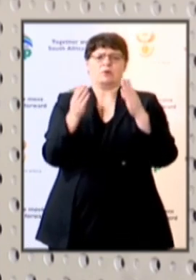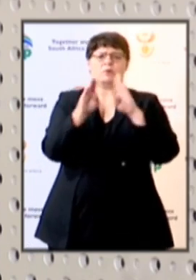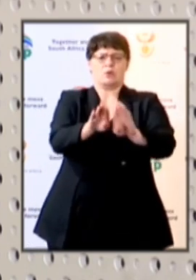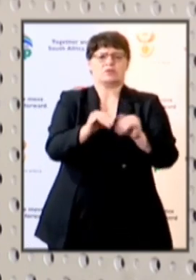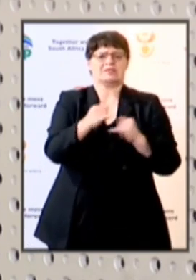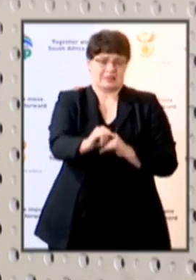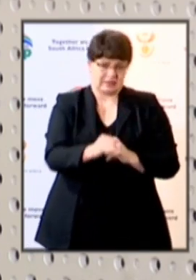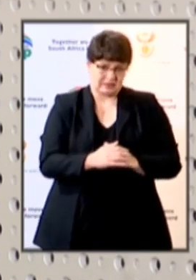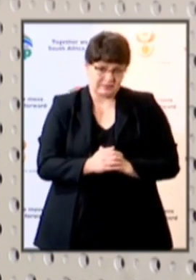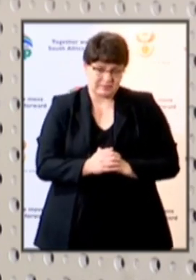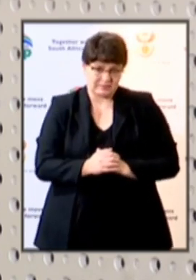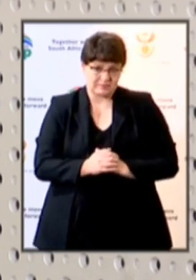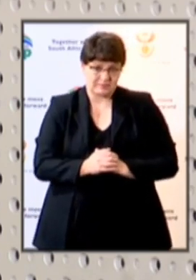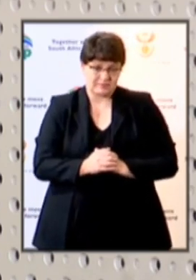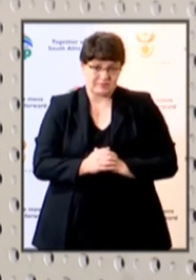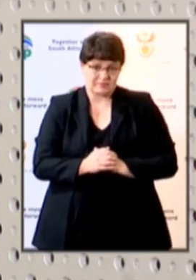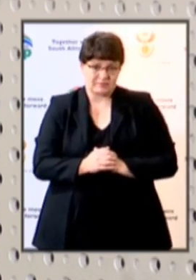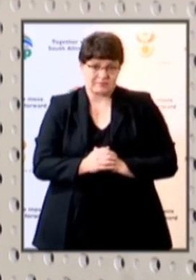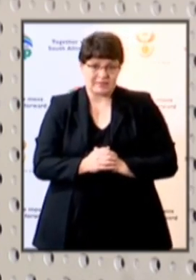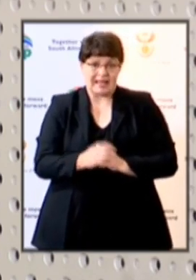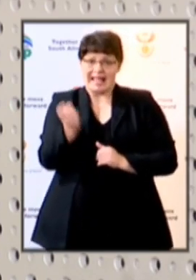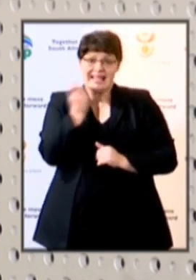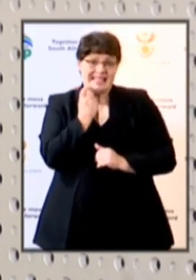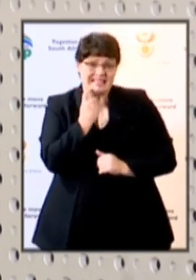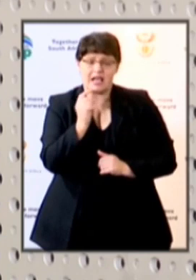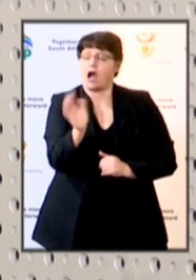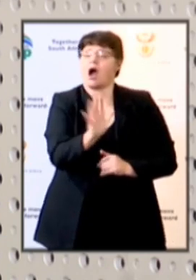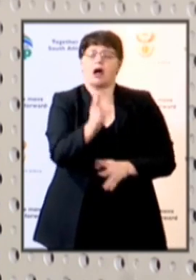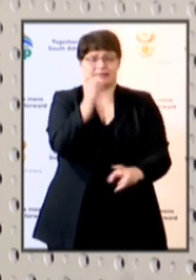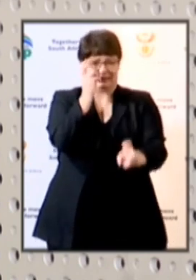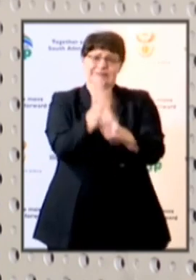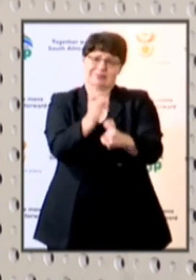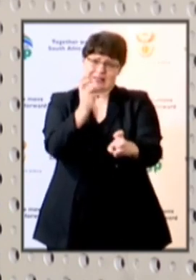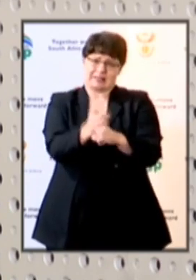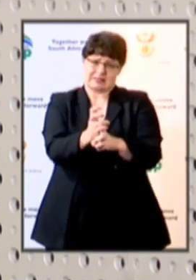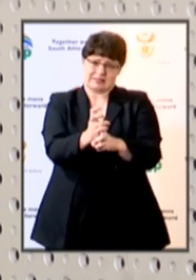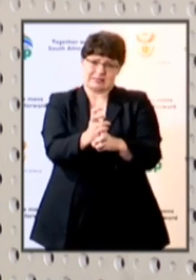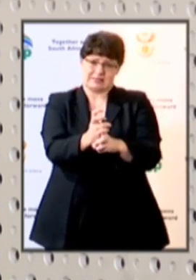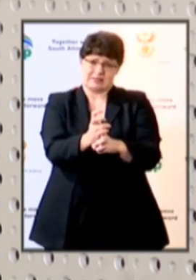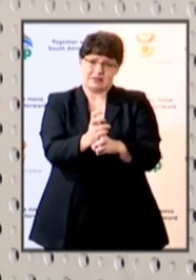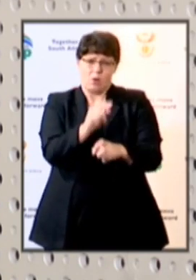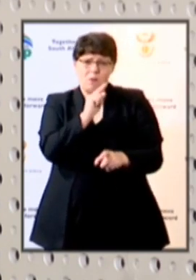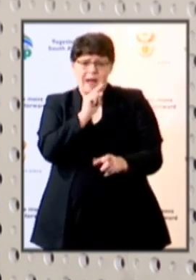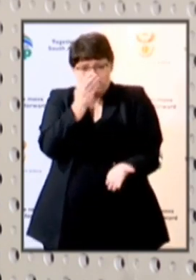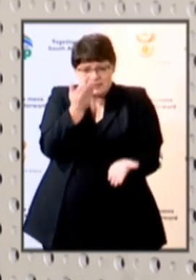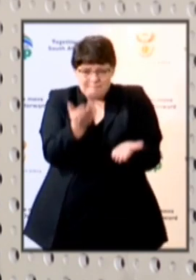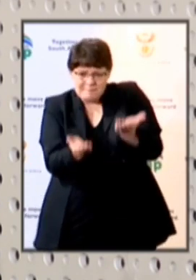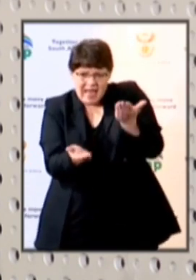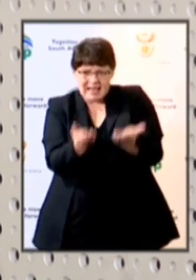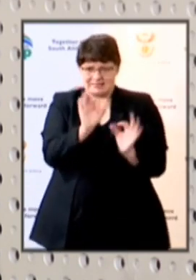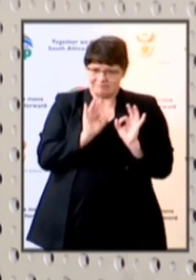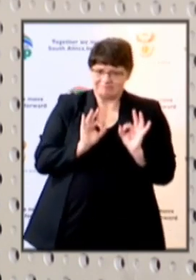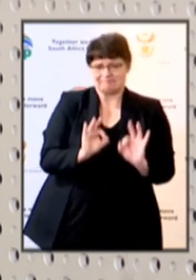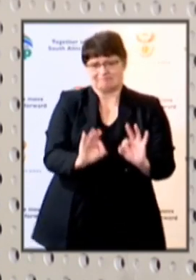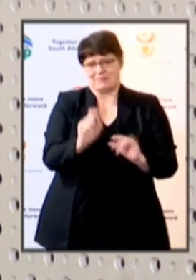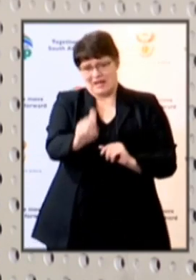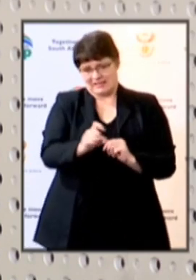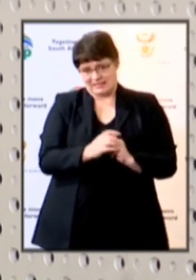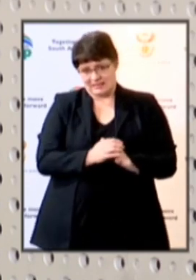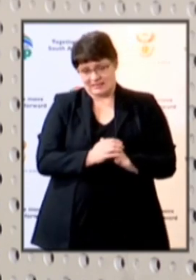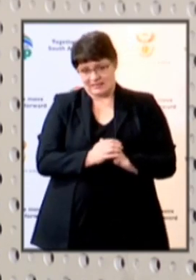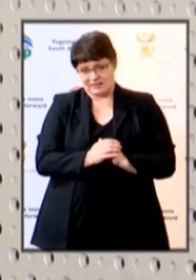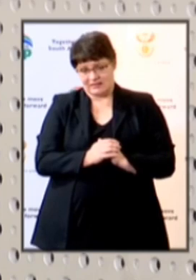I want to recognize that it's been a difficult and complex process and a hard balancing act. Every industry,